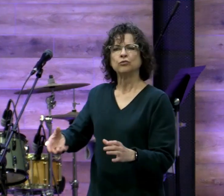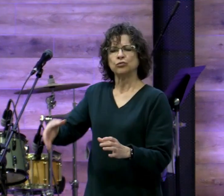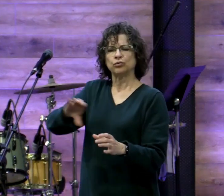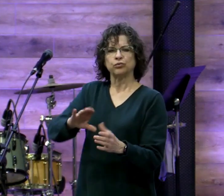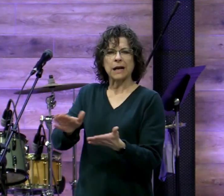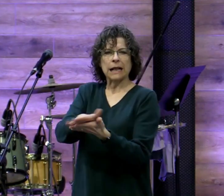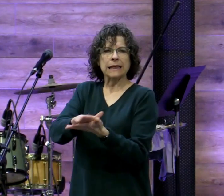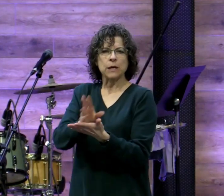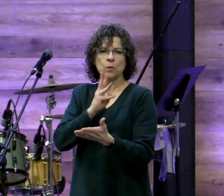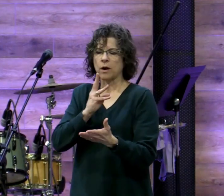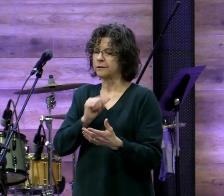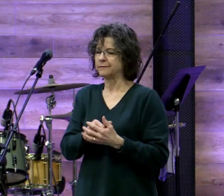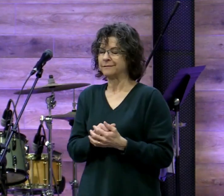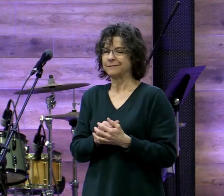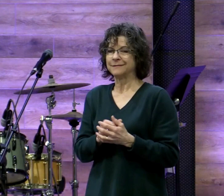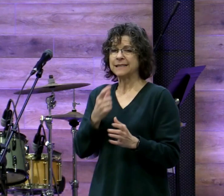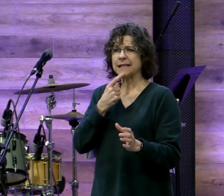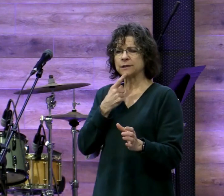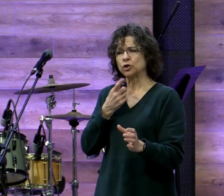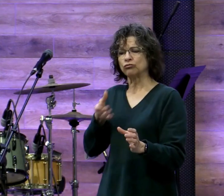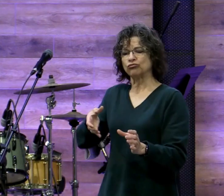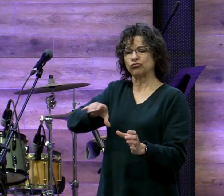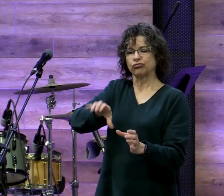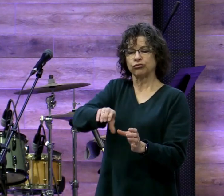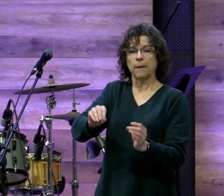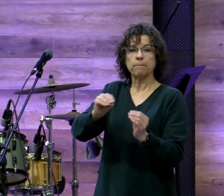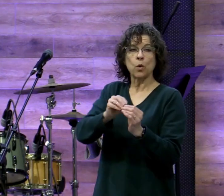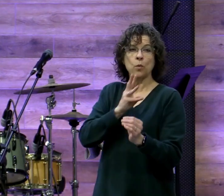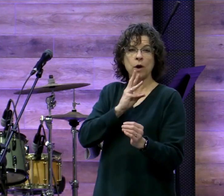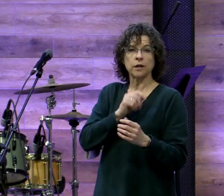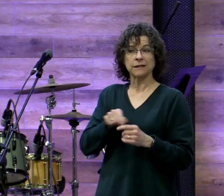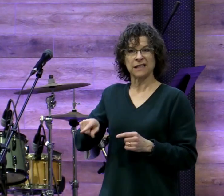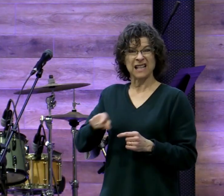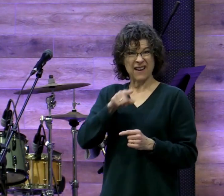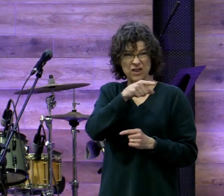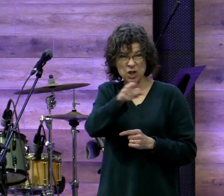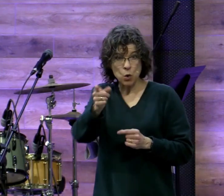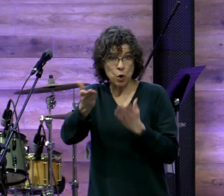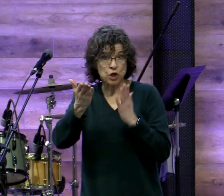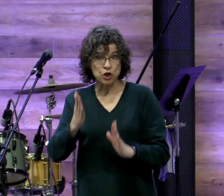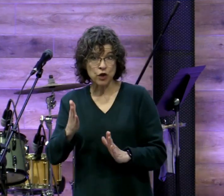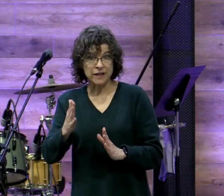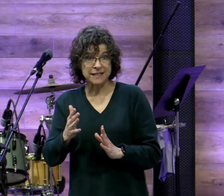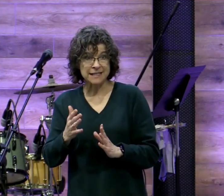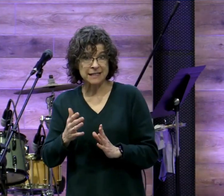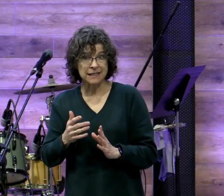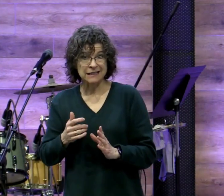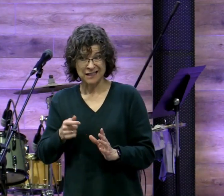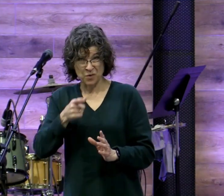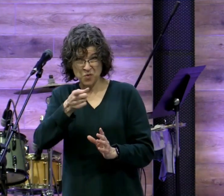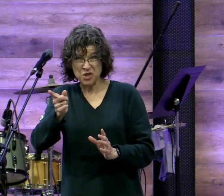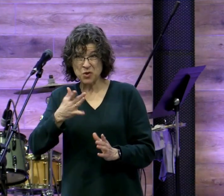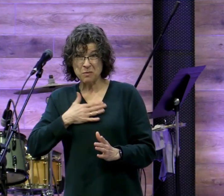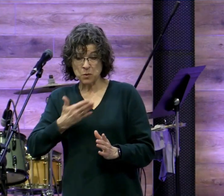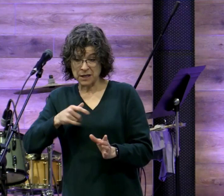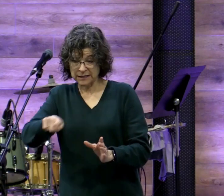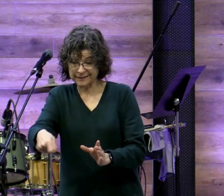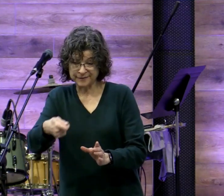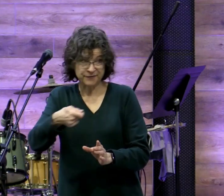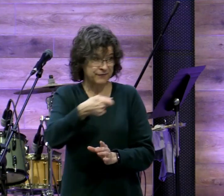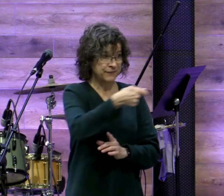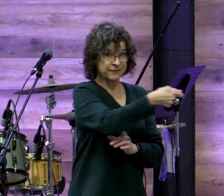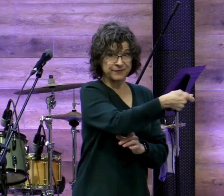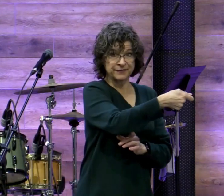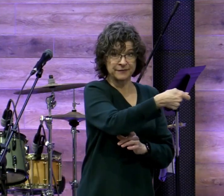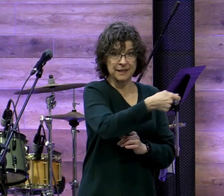rather just fill them to the brim. Now, would you have had second thoughts taking that to the master of the ceremonies? I know Mary